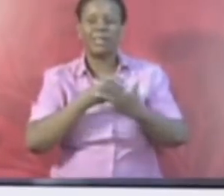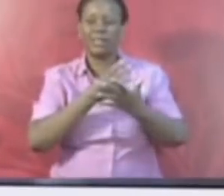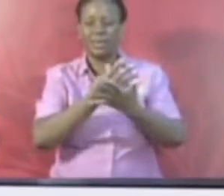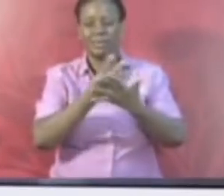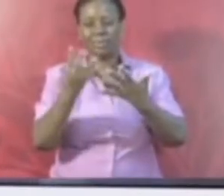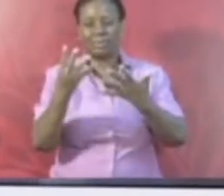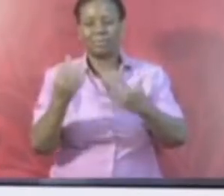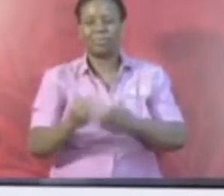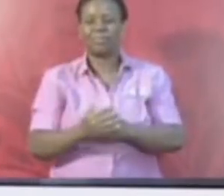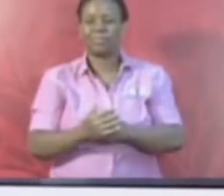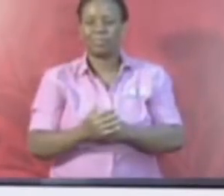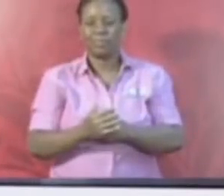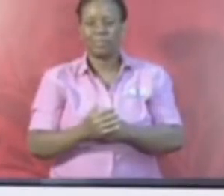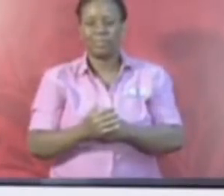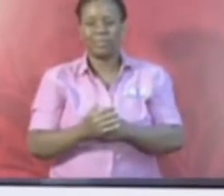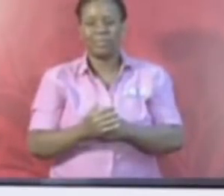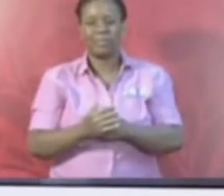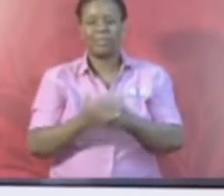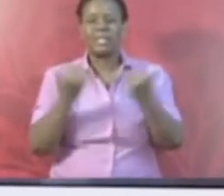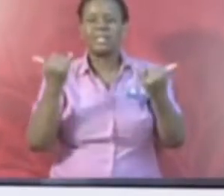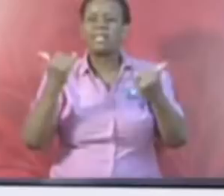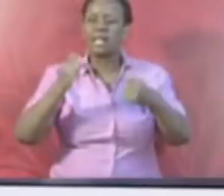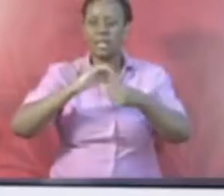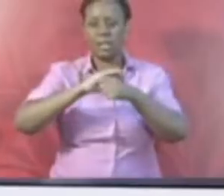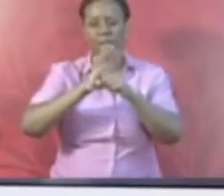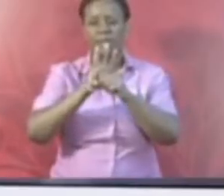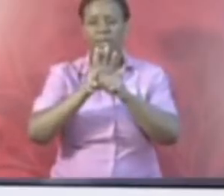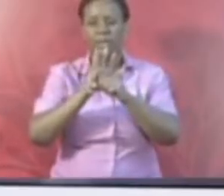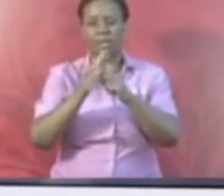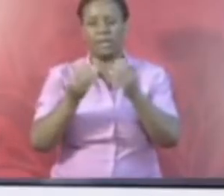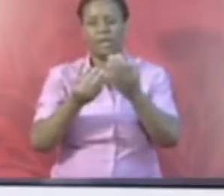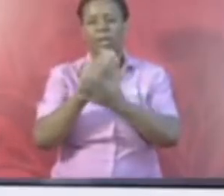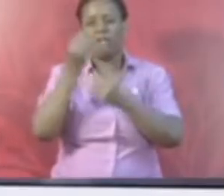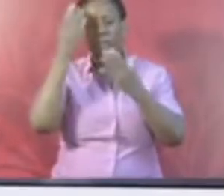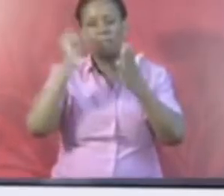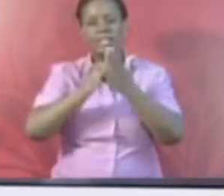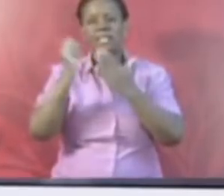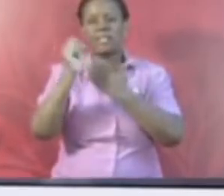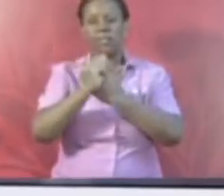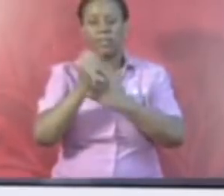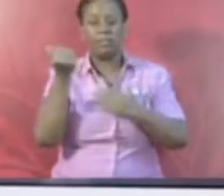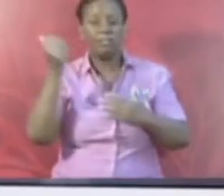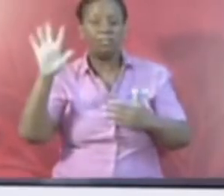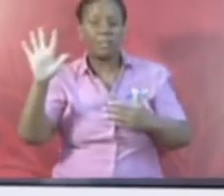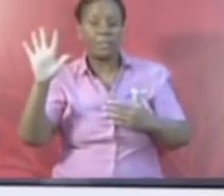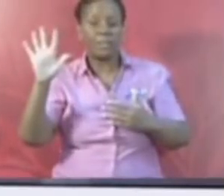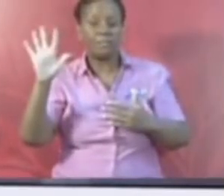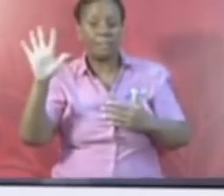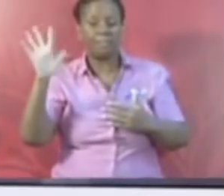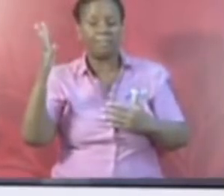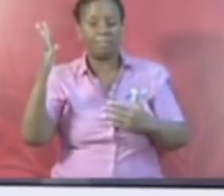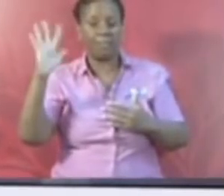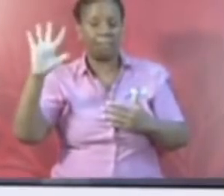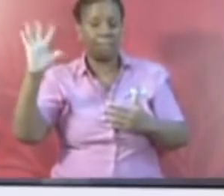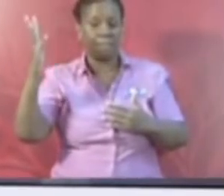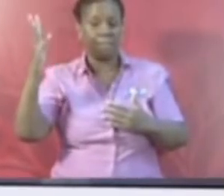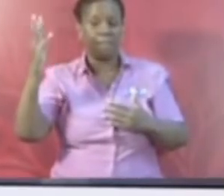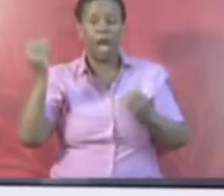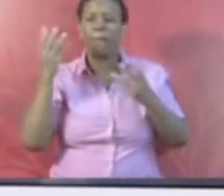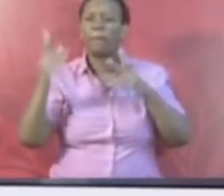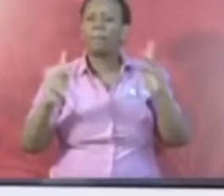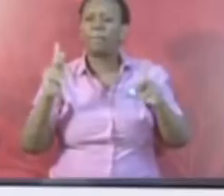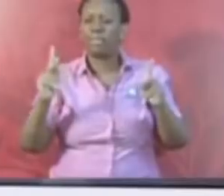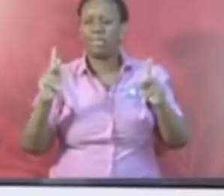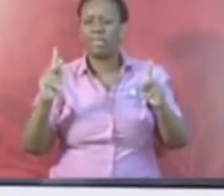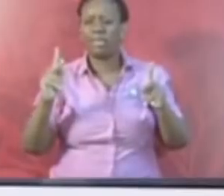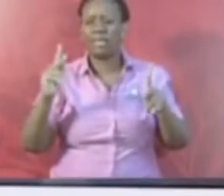Today's COVID-19 update, September 5th, 2020, is as follows. The number of samples submitted to the Caribbean Public Health